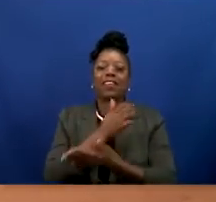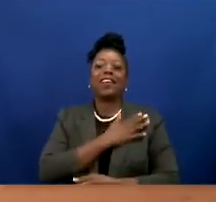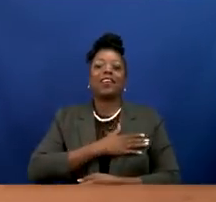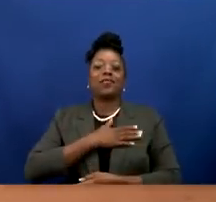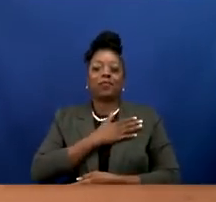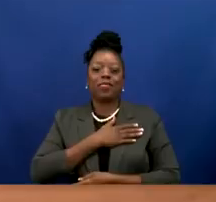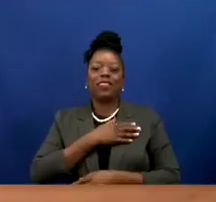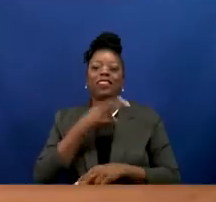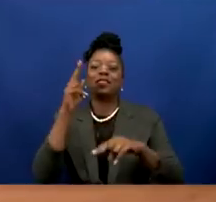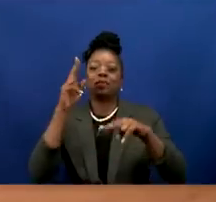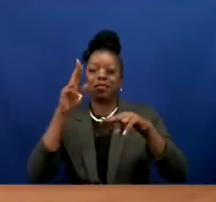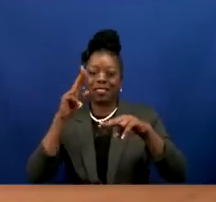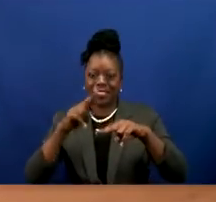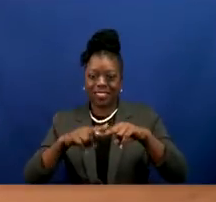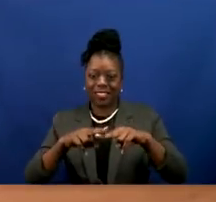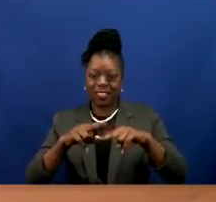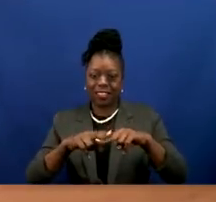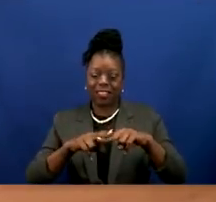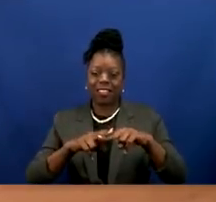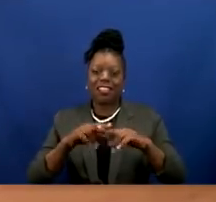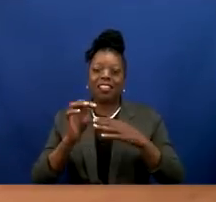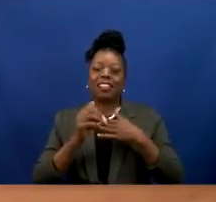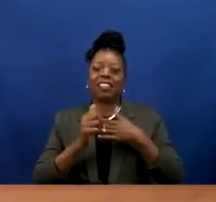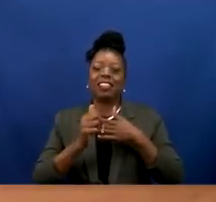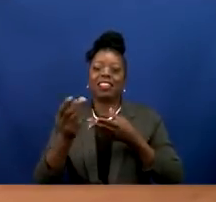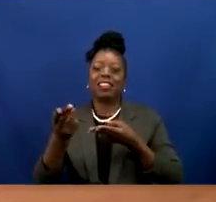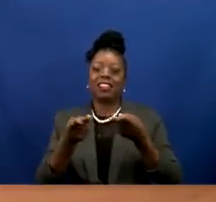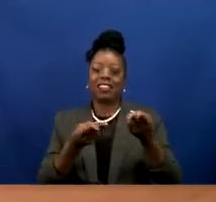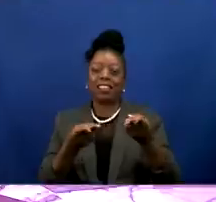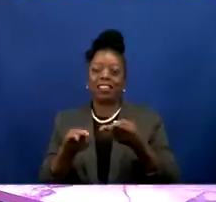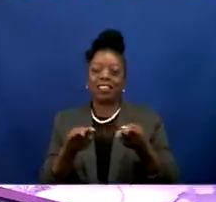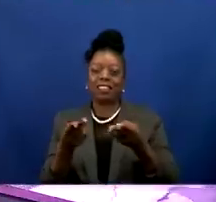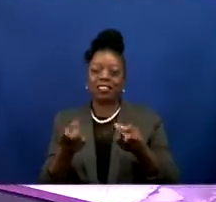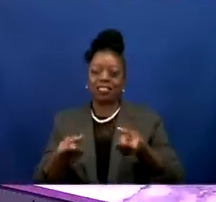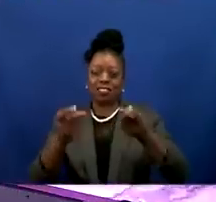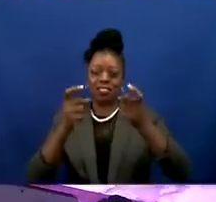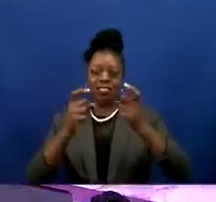until the ushers give us leadership. I'll hasten to his throne.